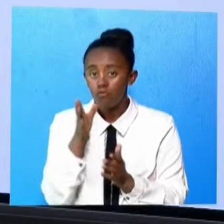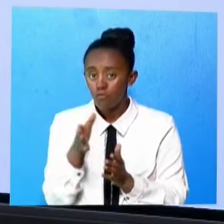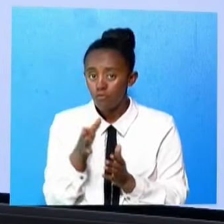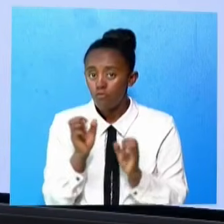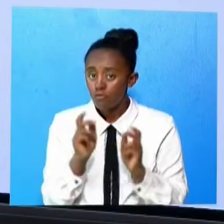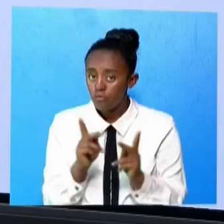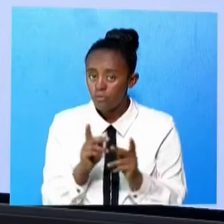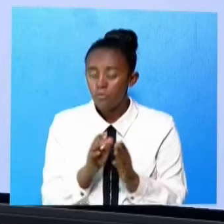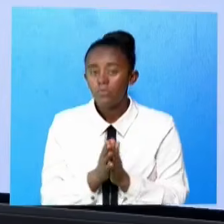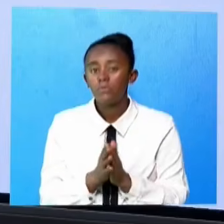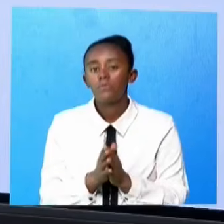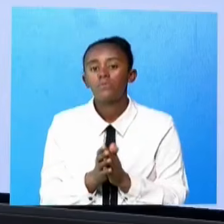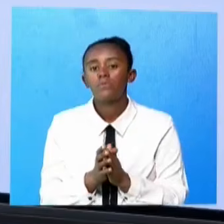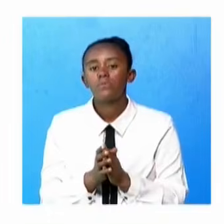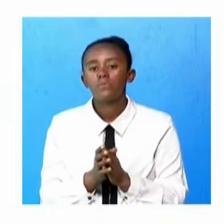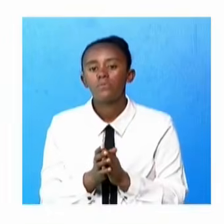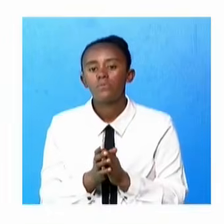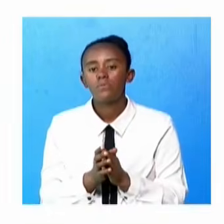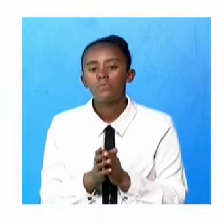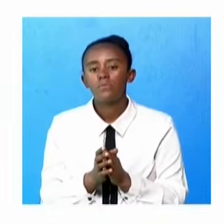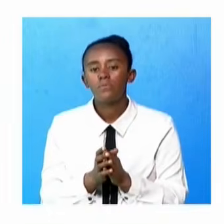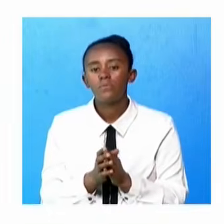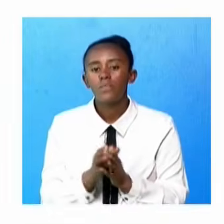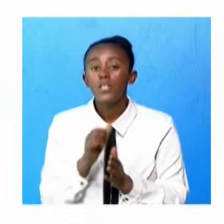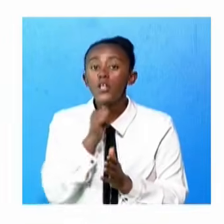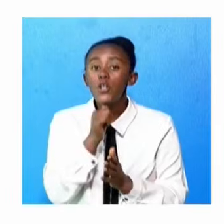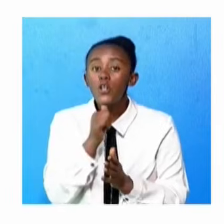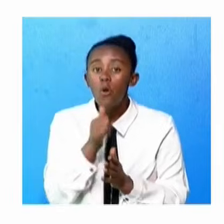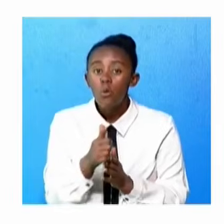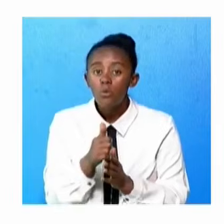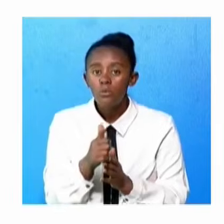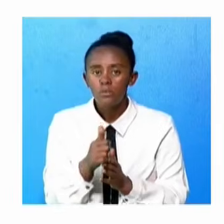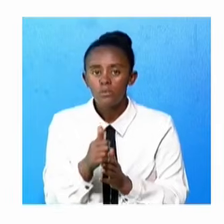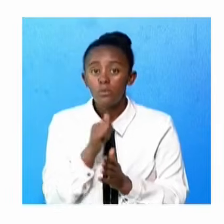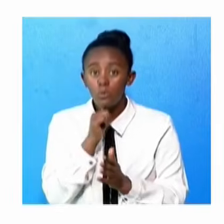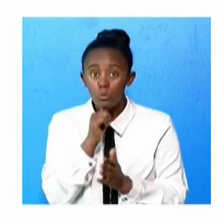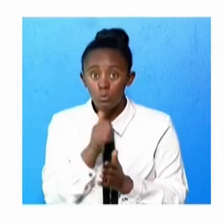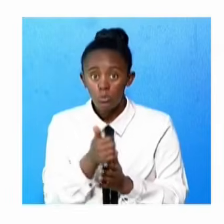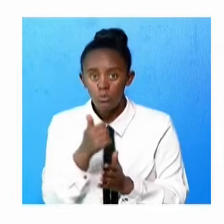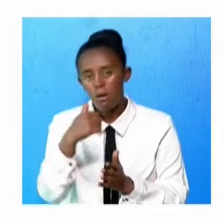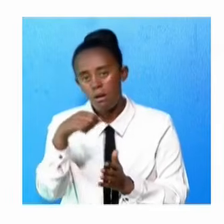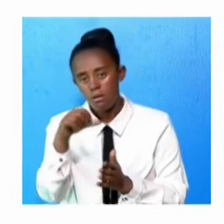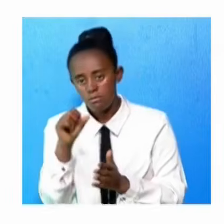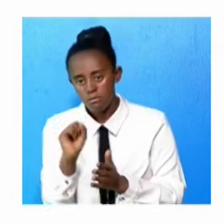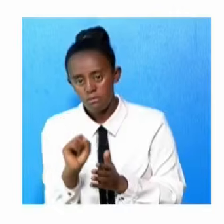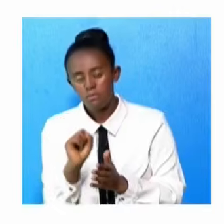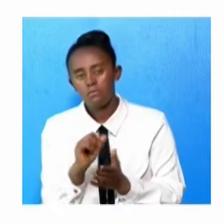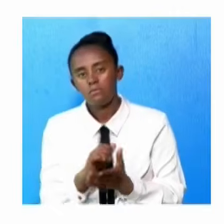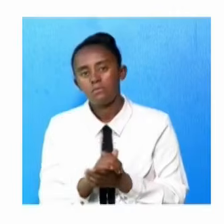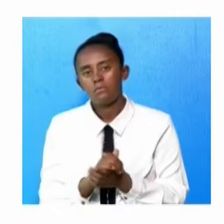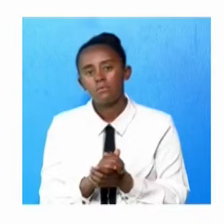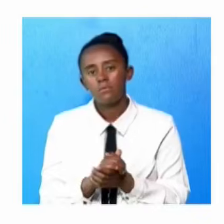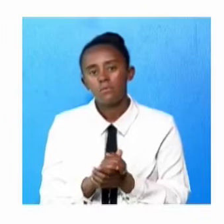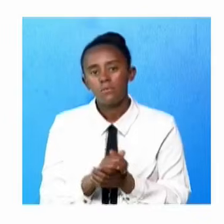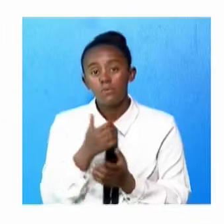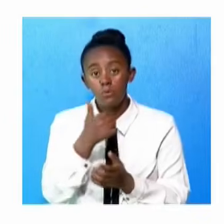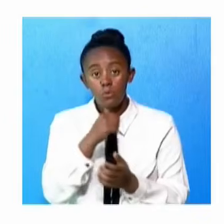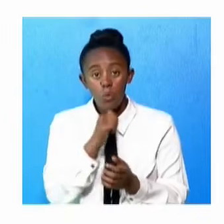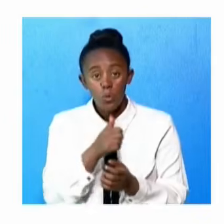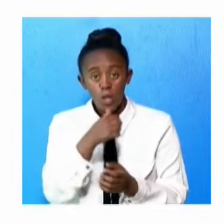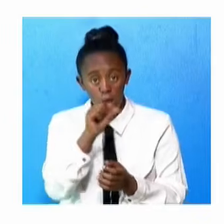same is true, okay? This is also possible. Not as. Not as brilliant.